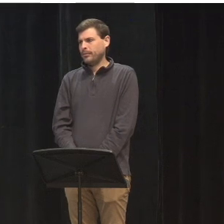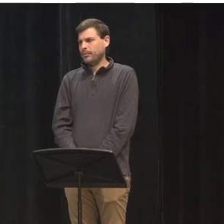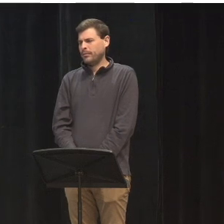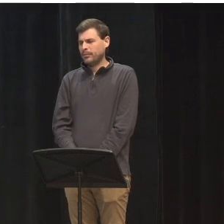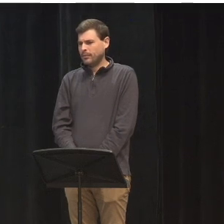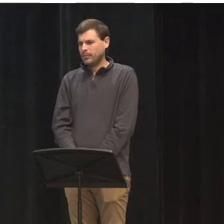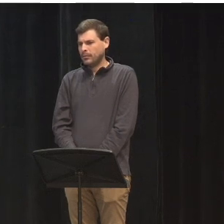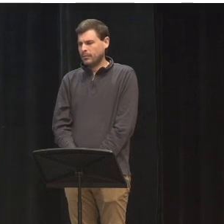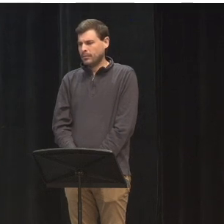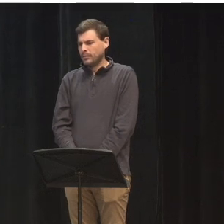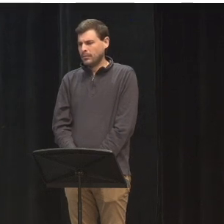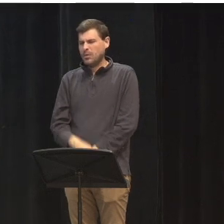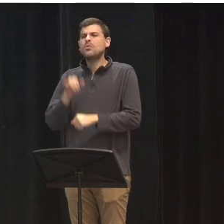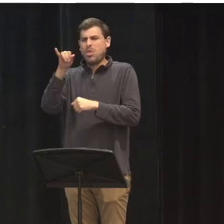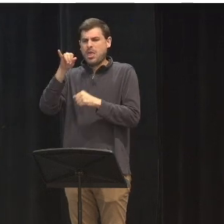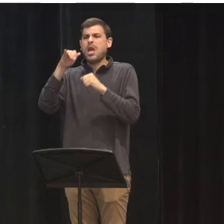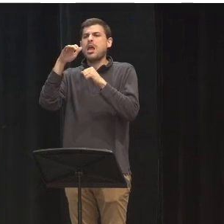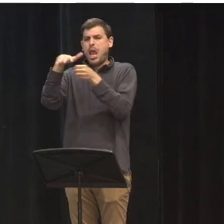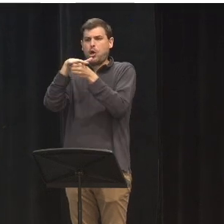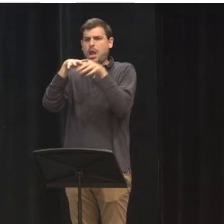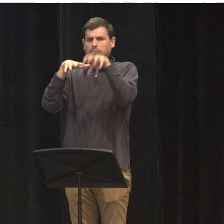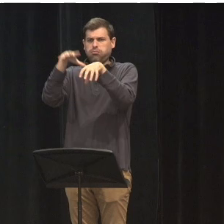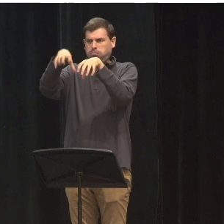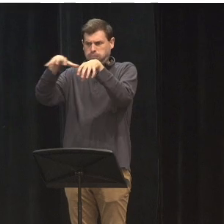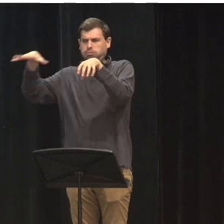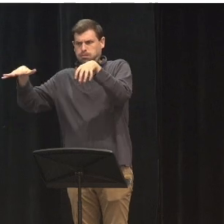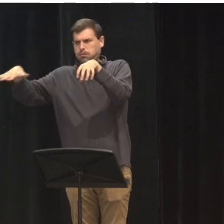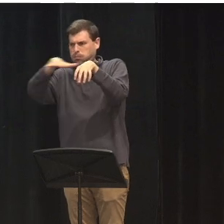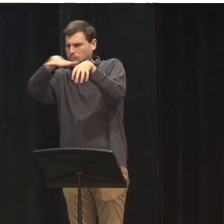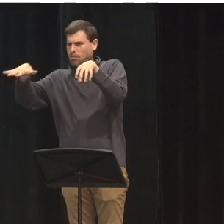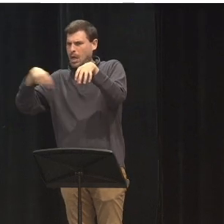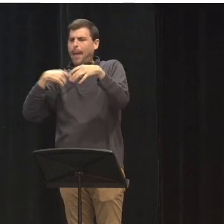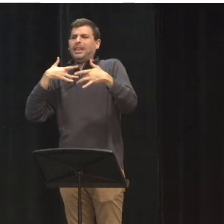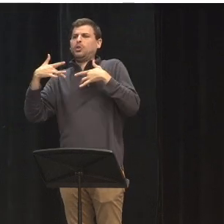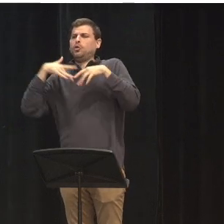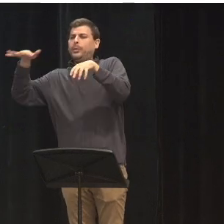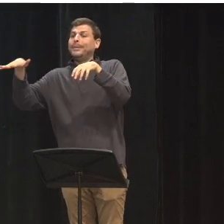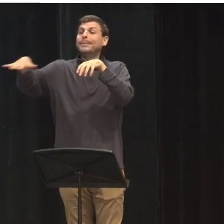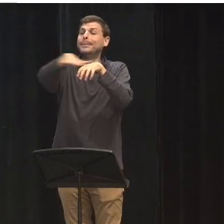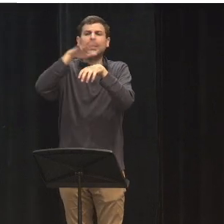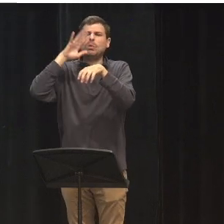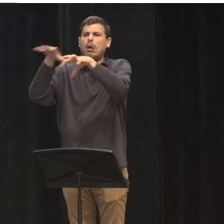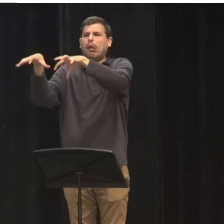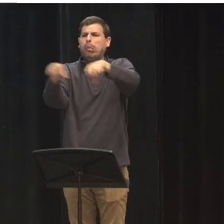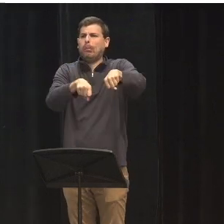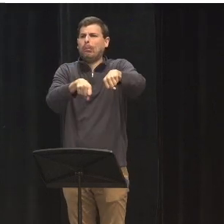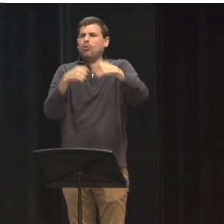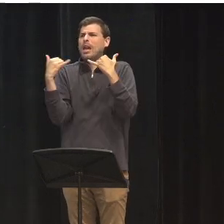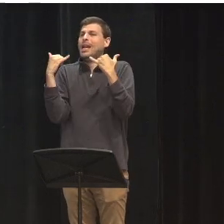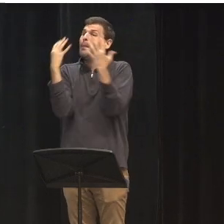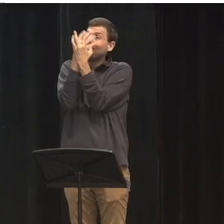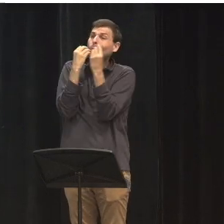basically behind these two buildings. I'm very concerned that it's going to be ripped out. It is absolutely